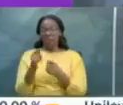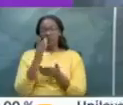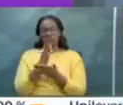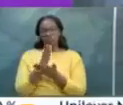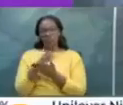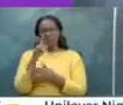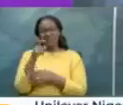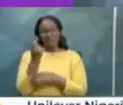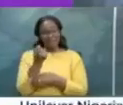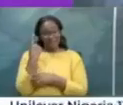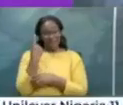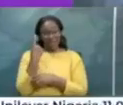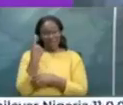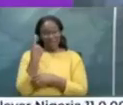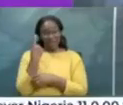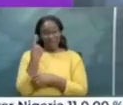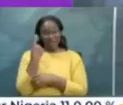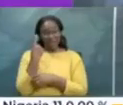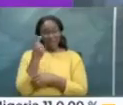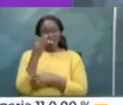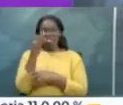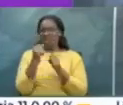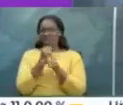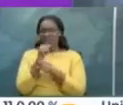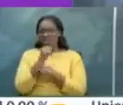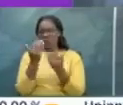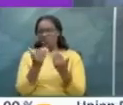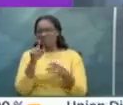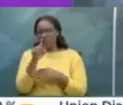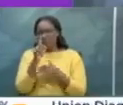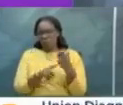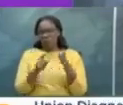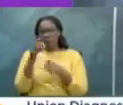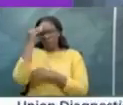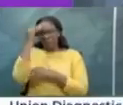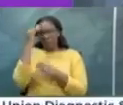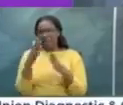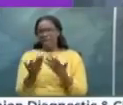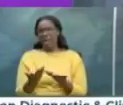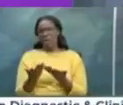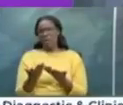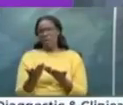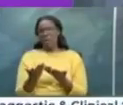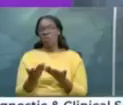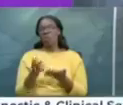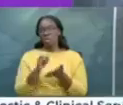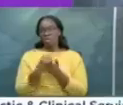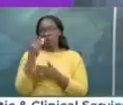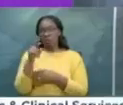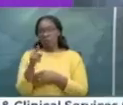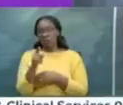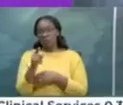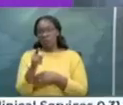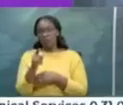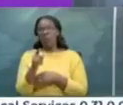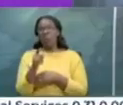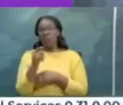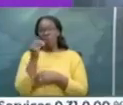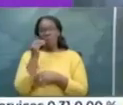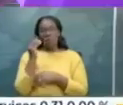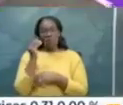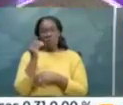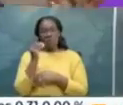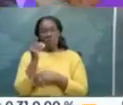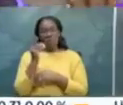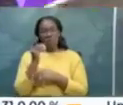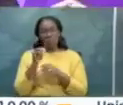a bit of understanding of what does a 3-year-old child need and how do they learn. Is that why they're customized? Yes, that's why we've customized it. Okay. Yeah. So it's